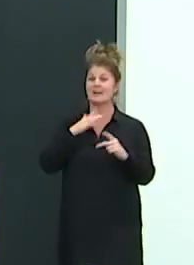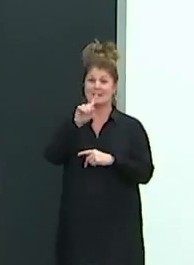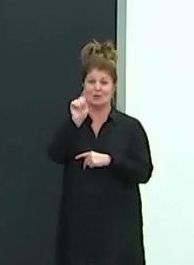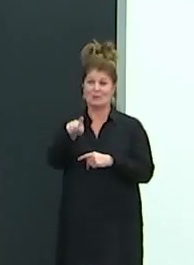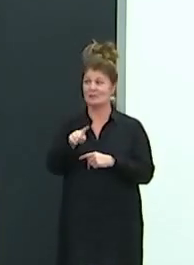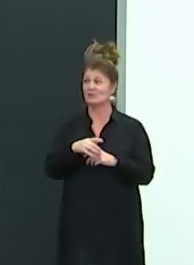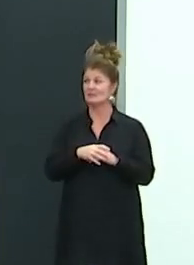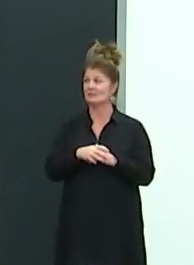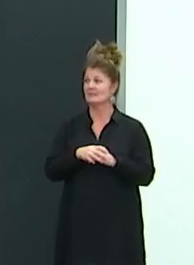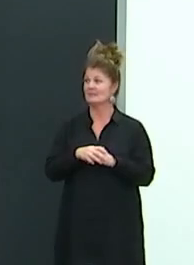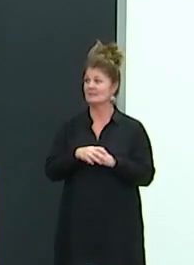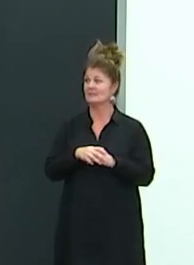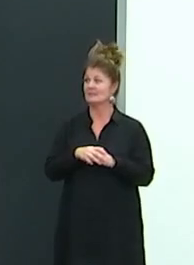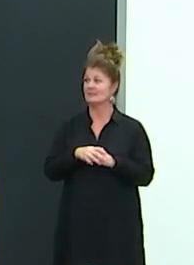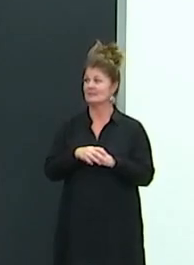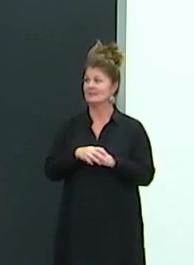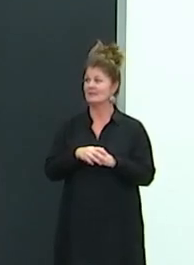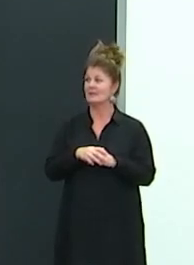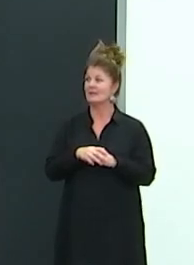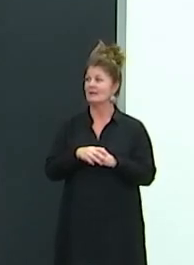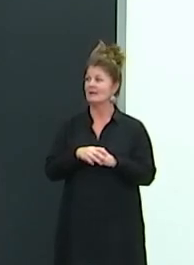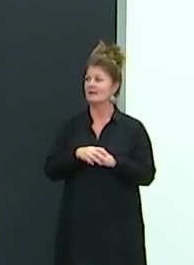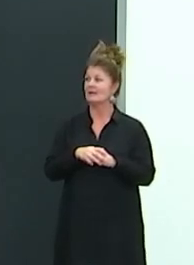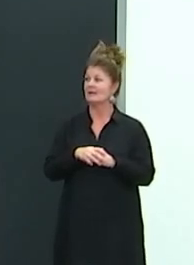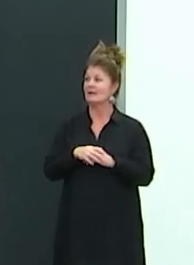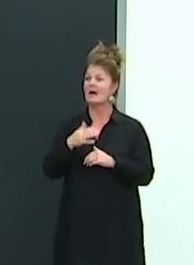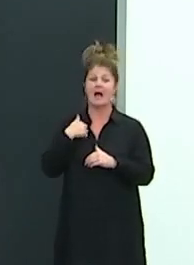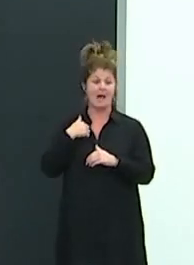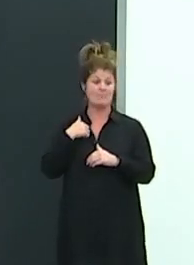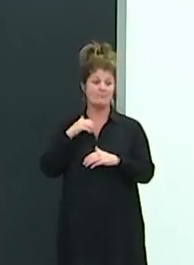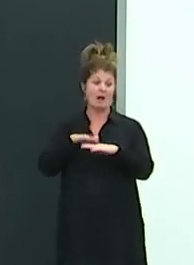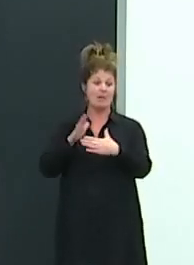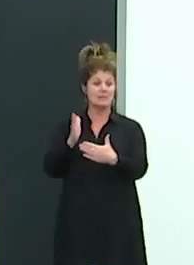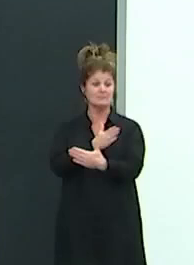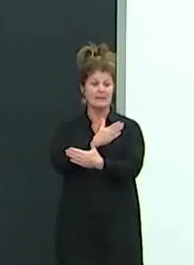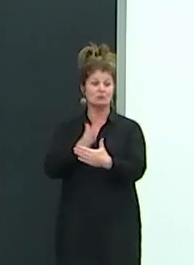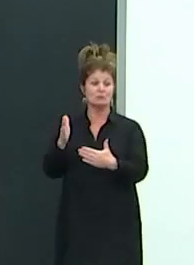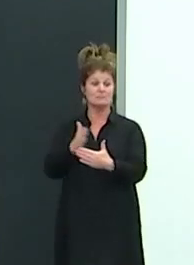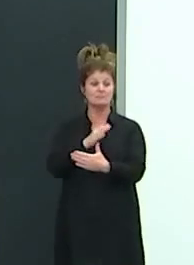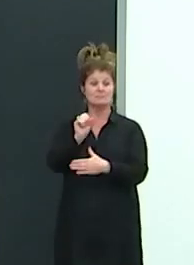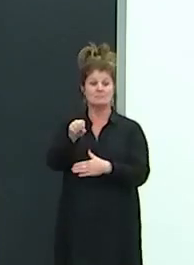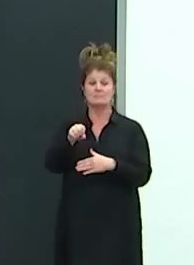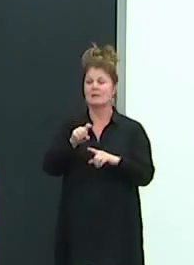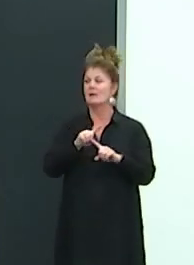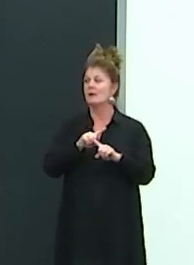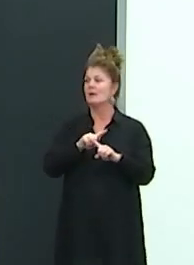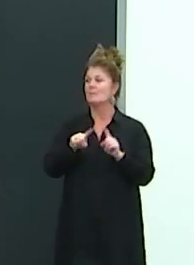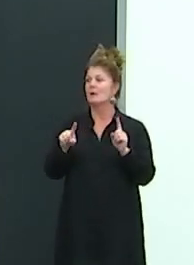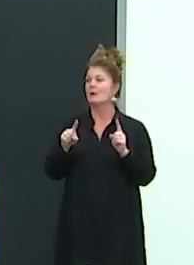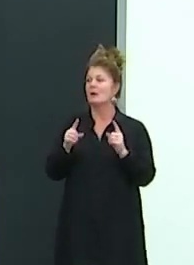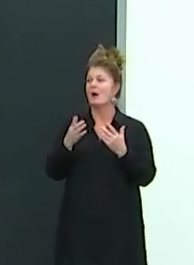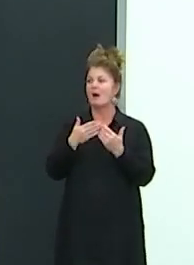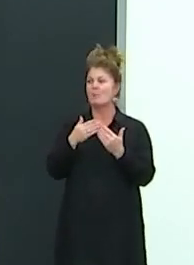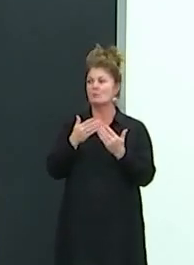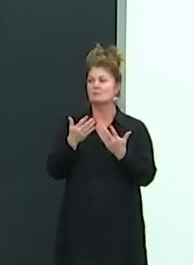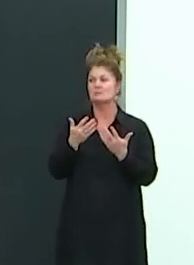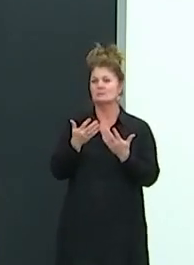I guess I start off by saying I'm on the spectrum, but almost anyone would